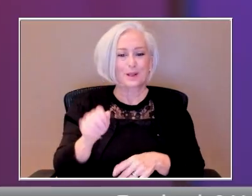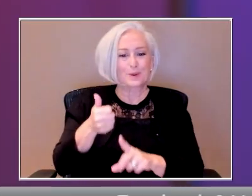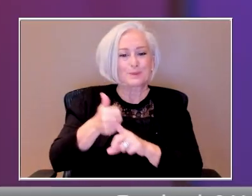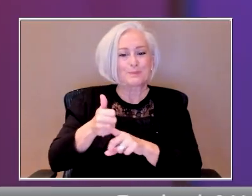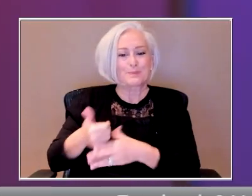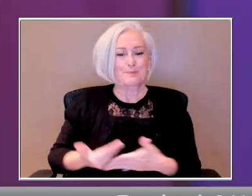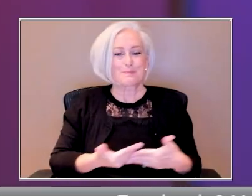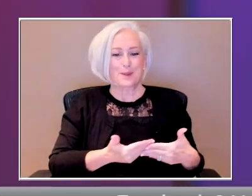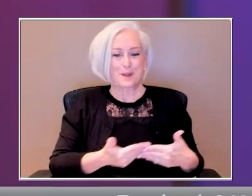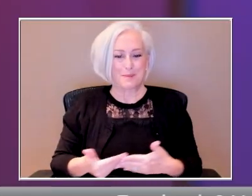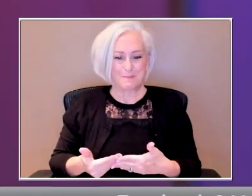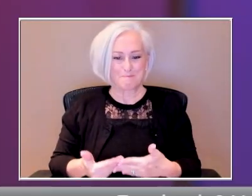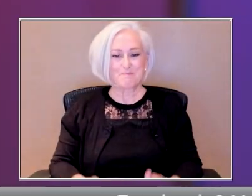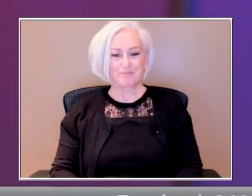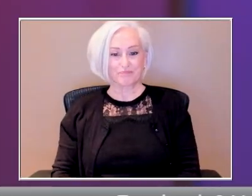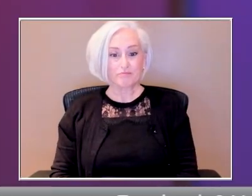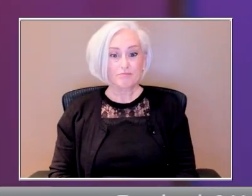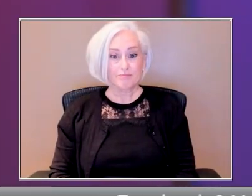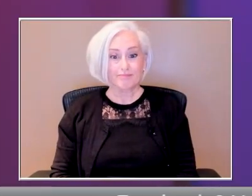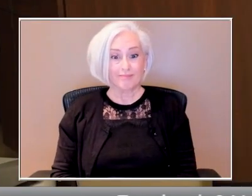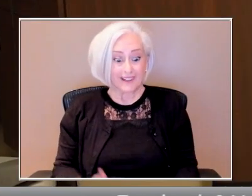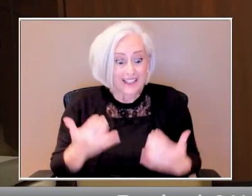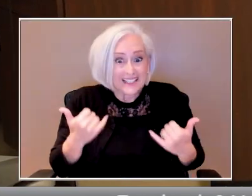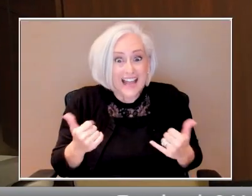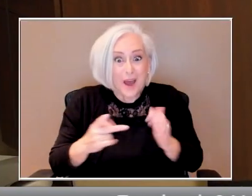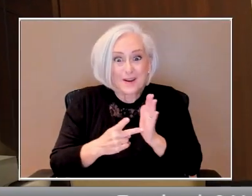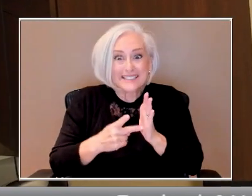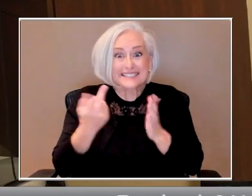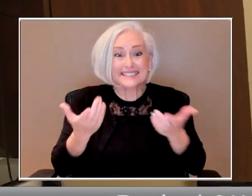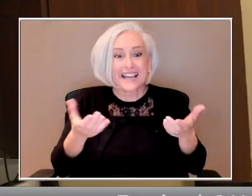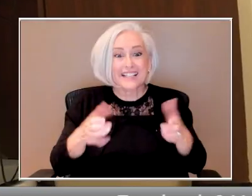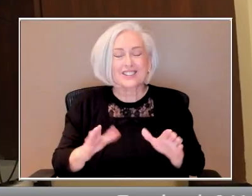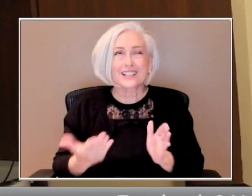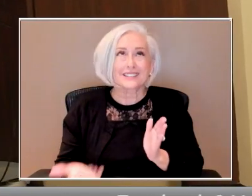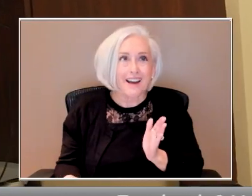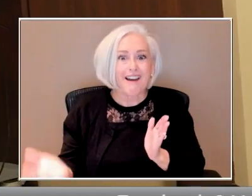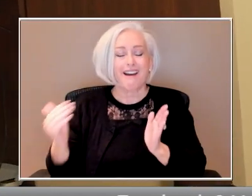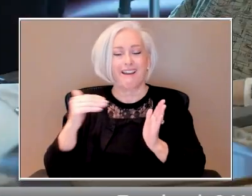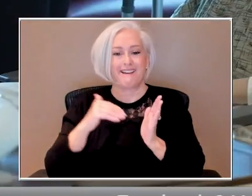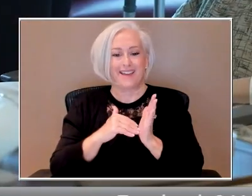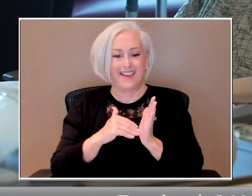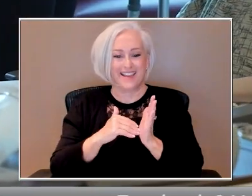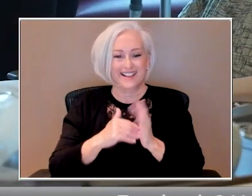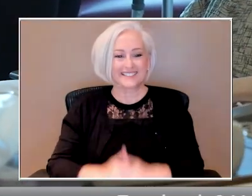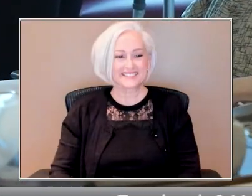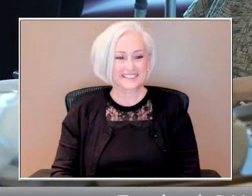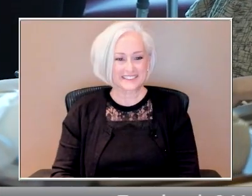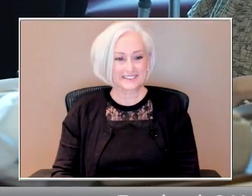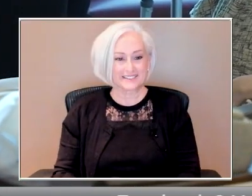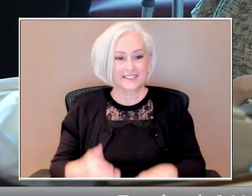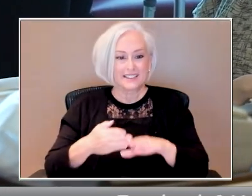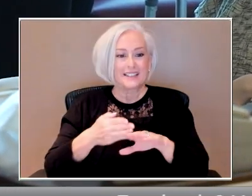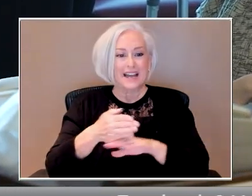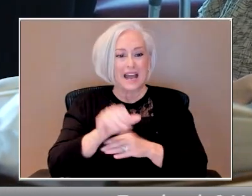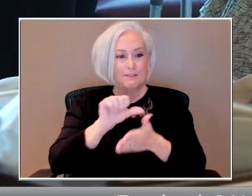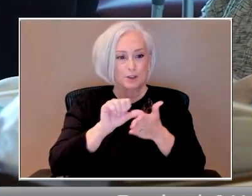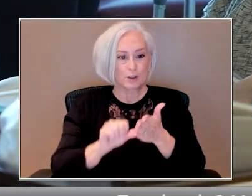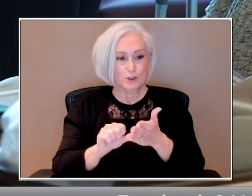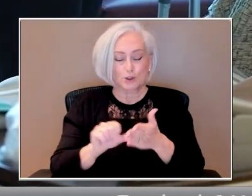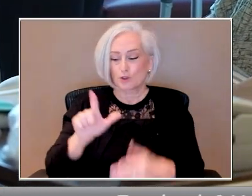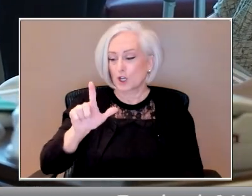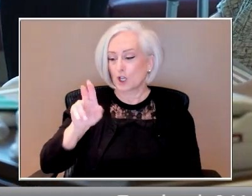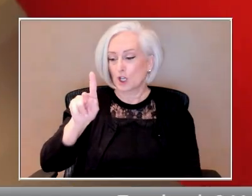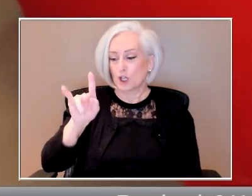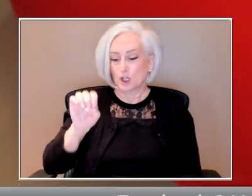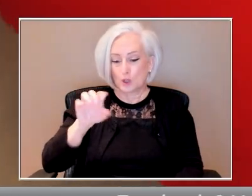is a second chance again. After the surgery, Luke will learn something surprising about his